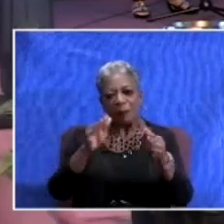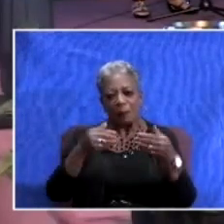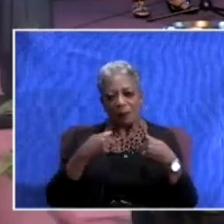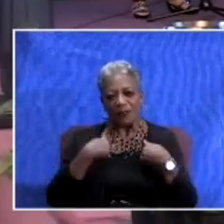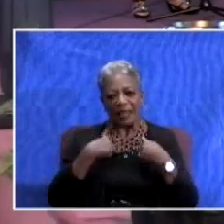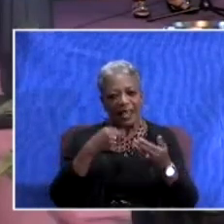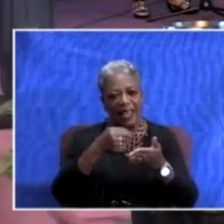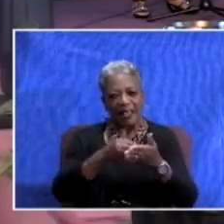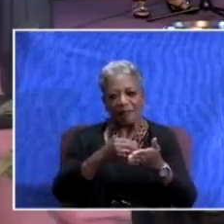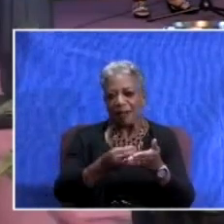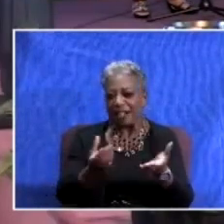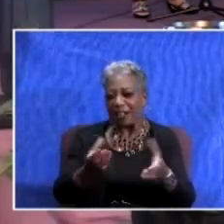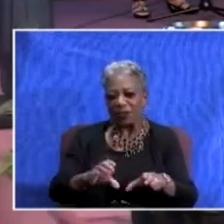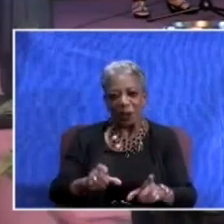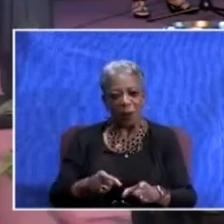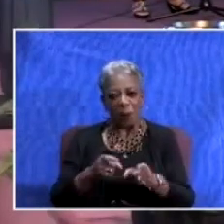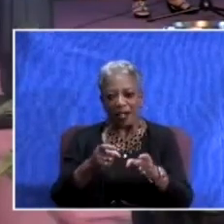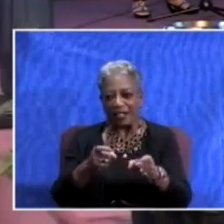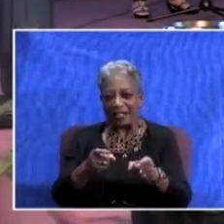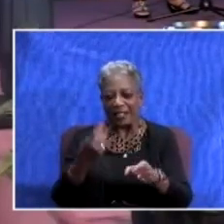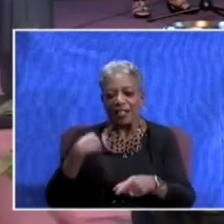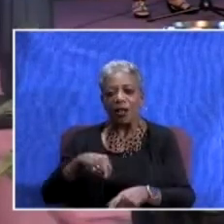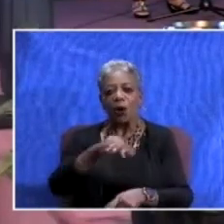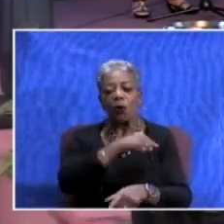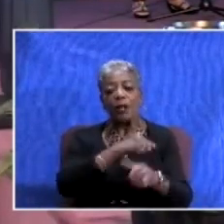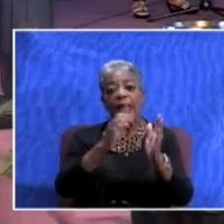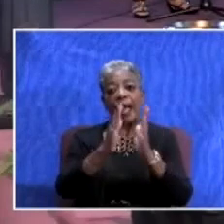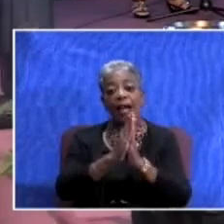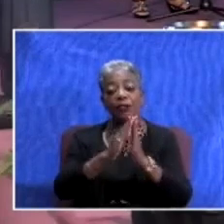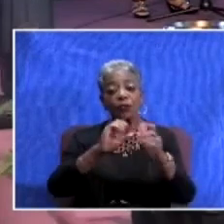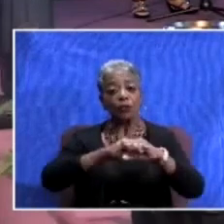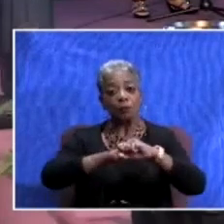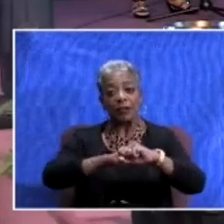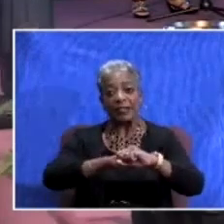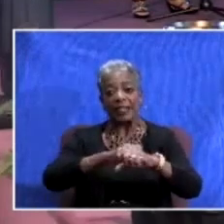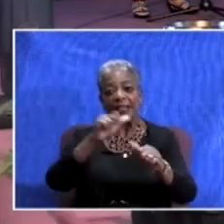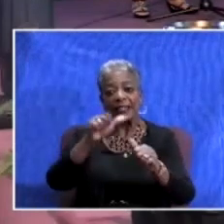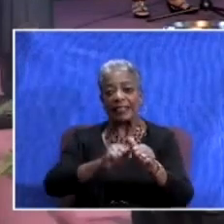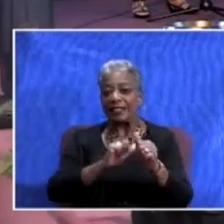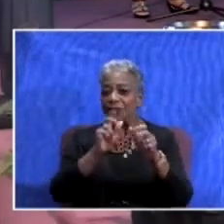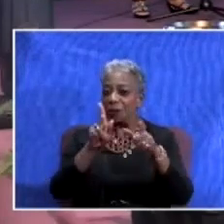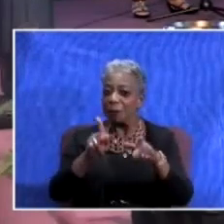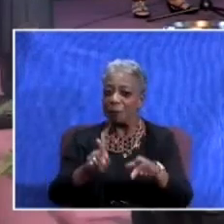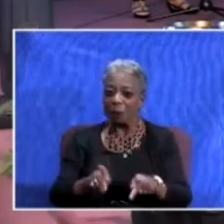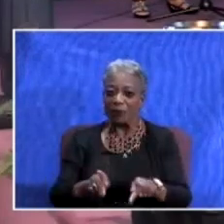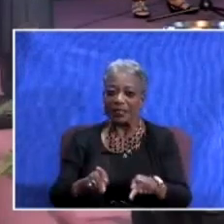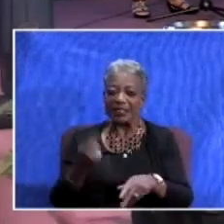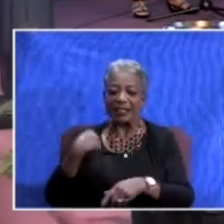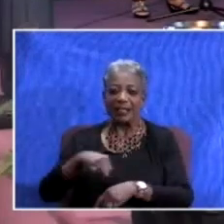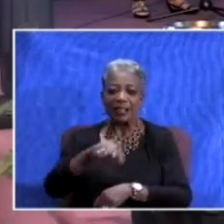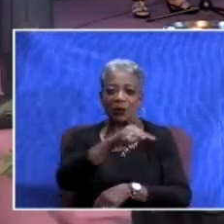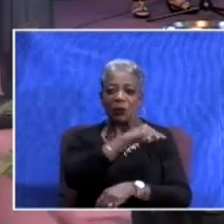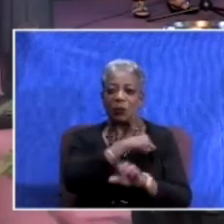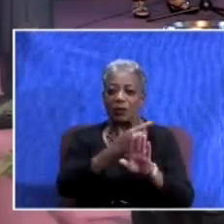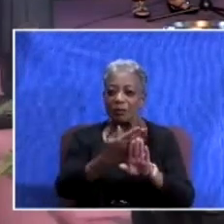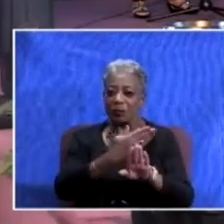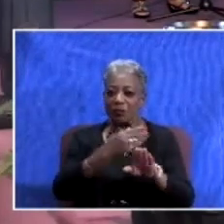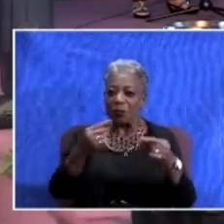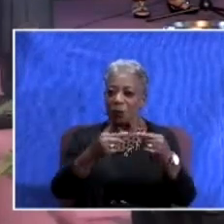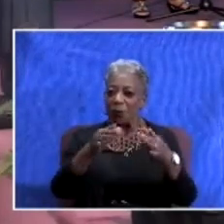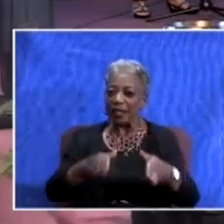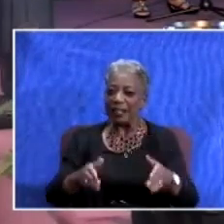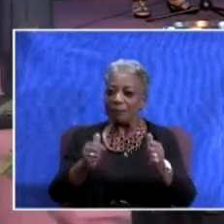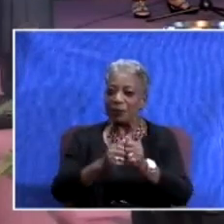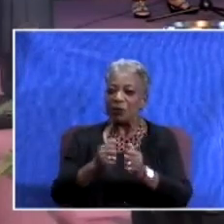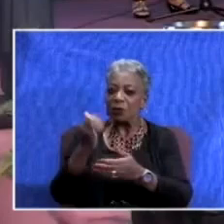you would cover each and every one of us, God, because the word reminds us when we were enemies with you, you still loved us. So God,